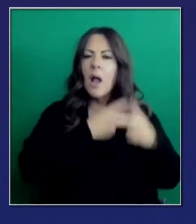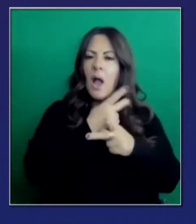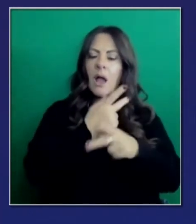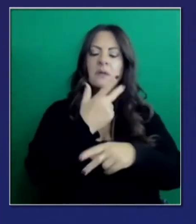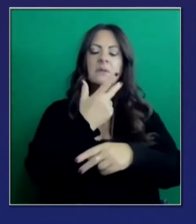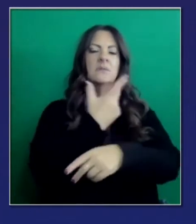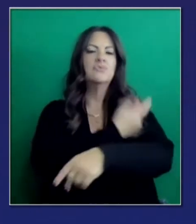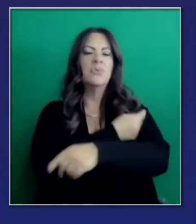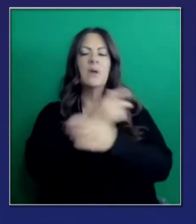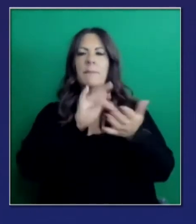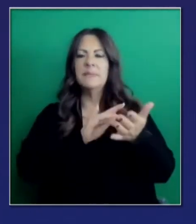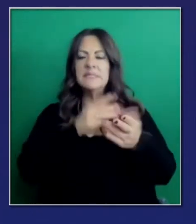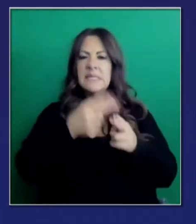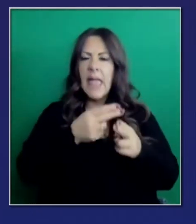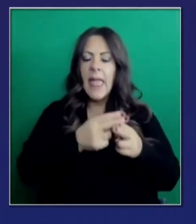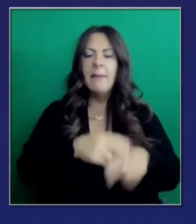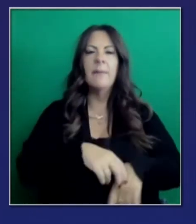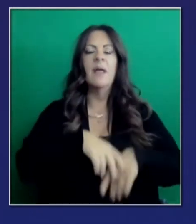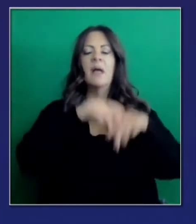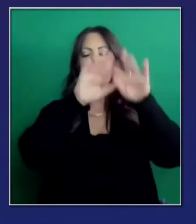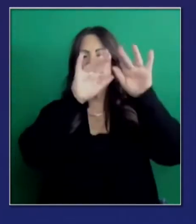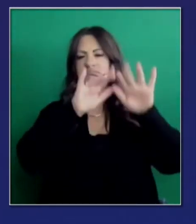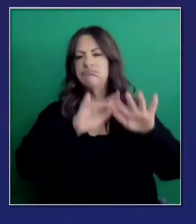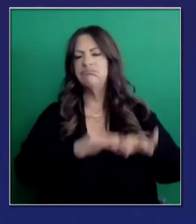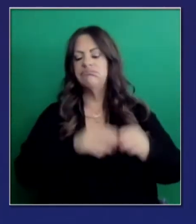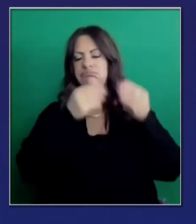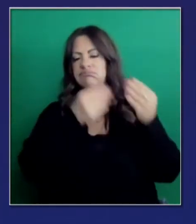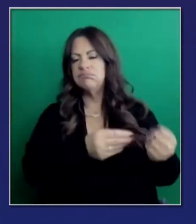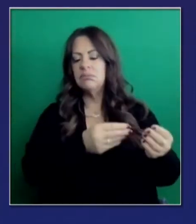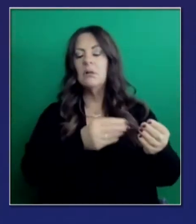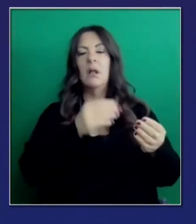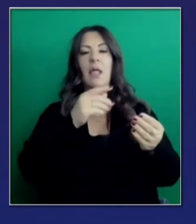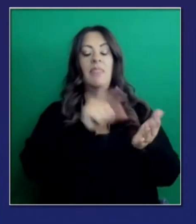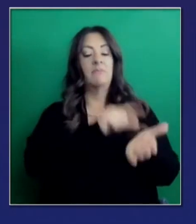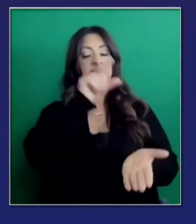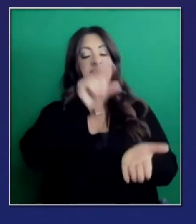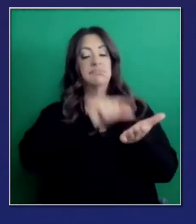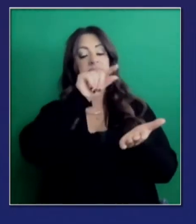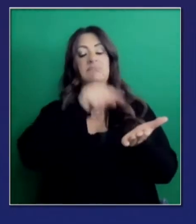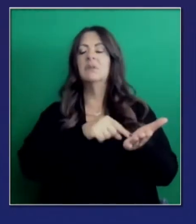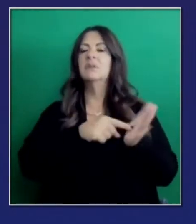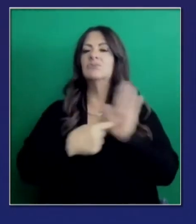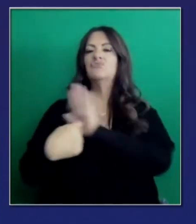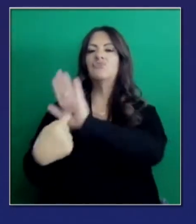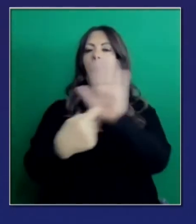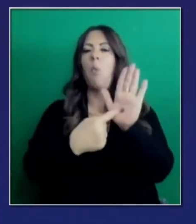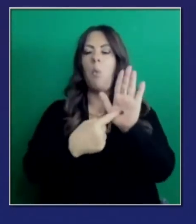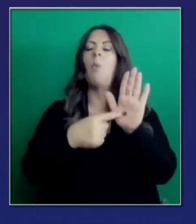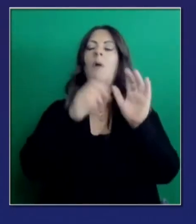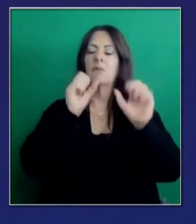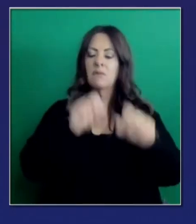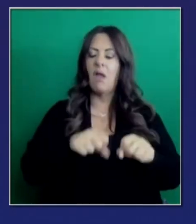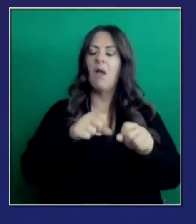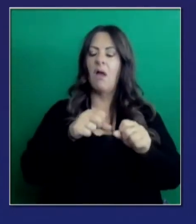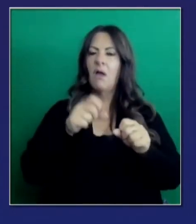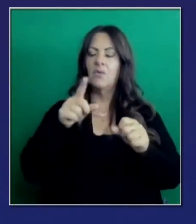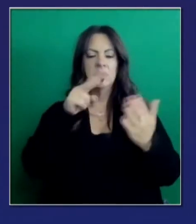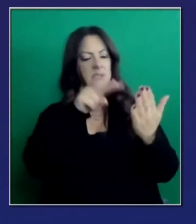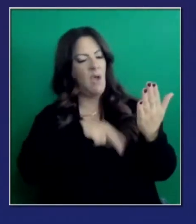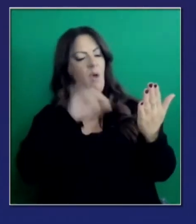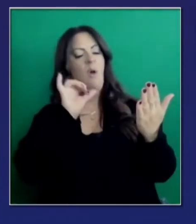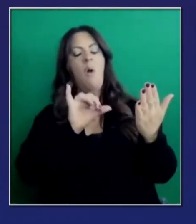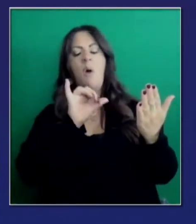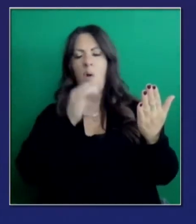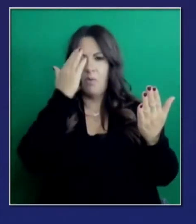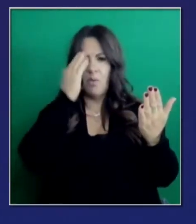CDC, and that index that is so often referred to and reflected in our nightly news. That